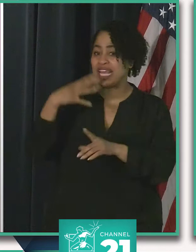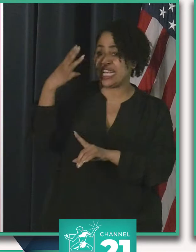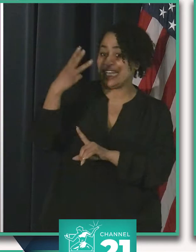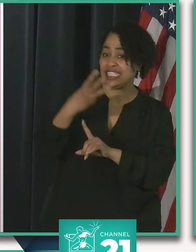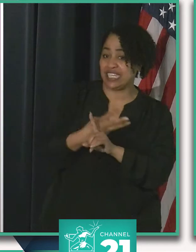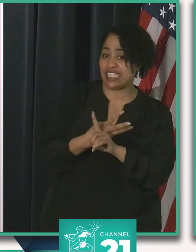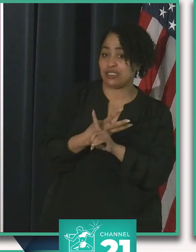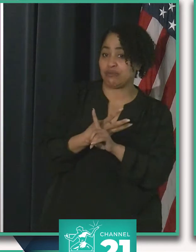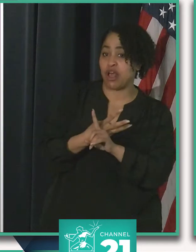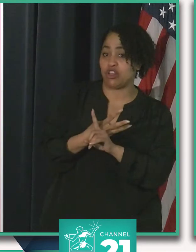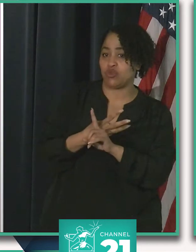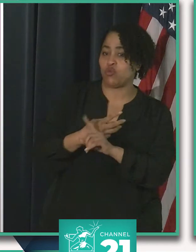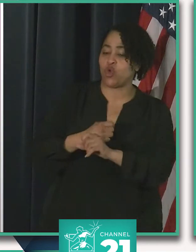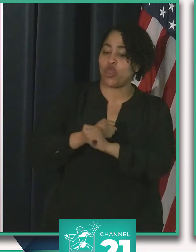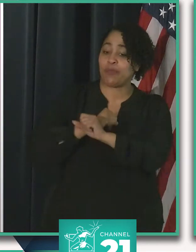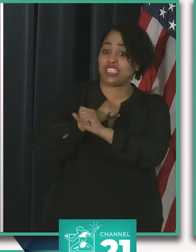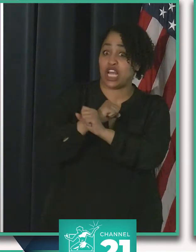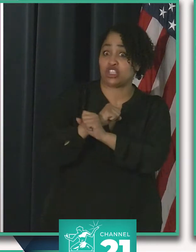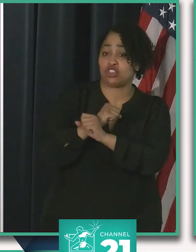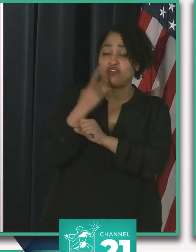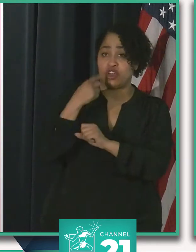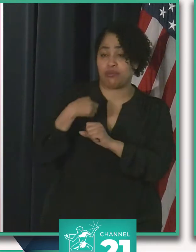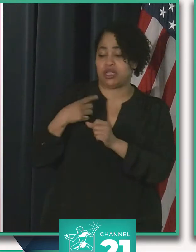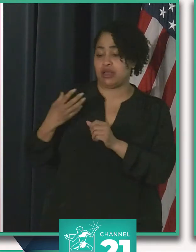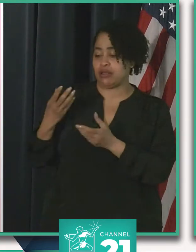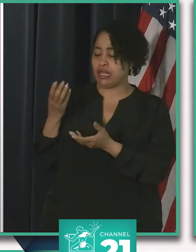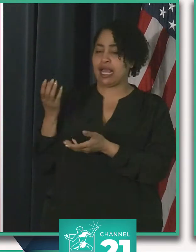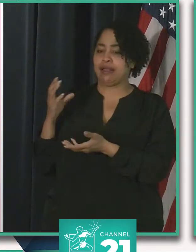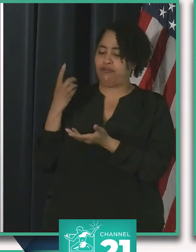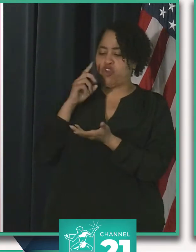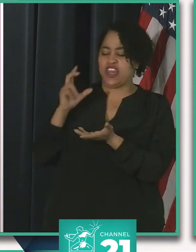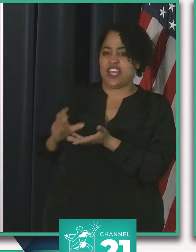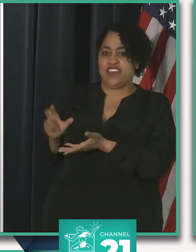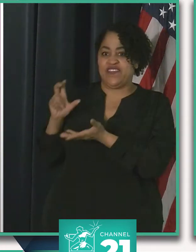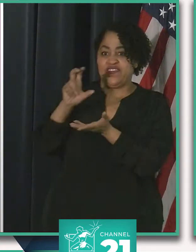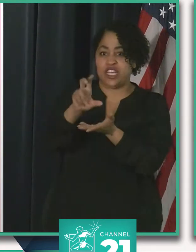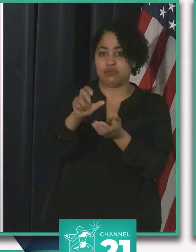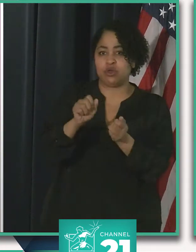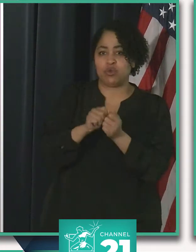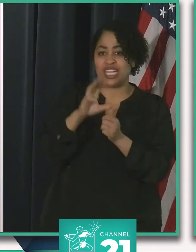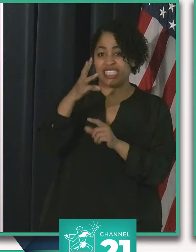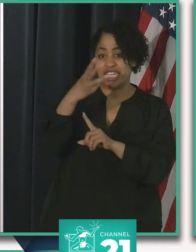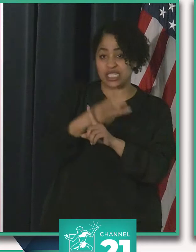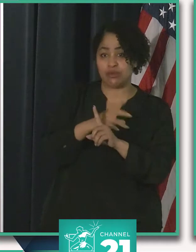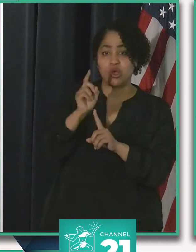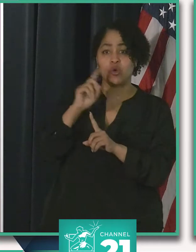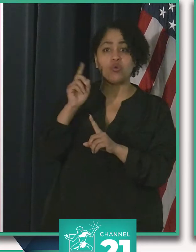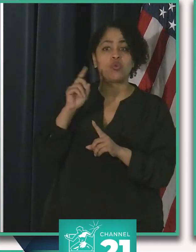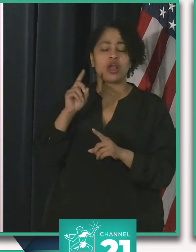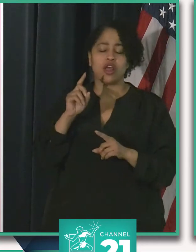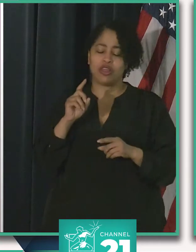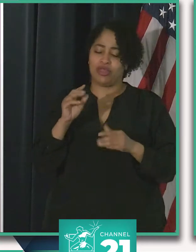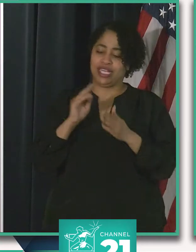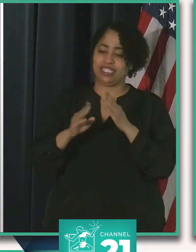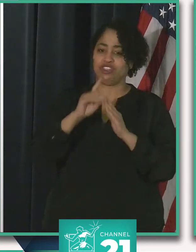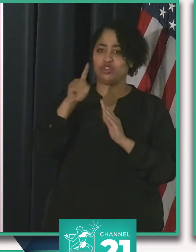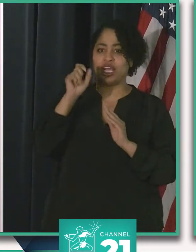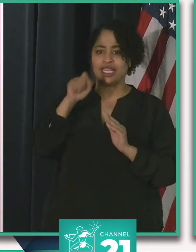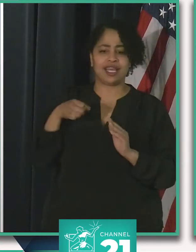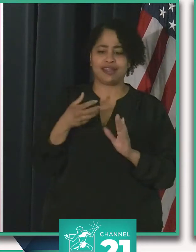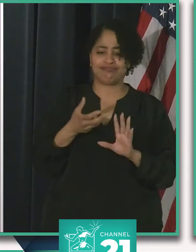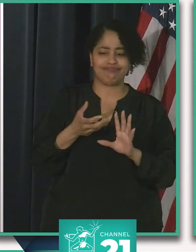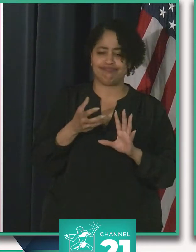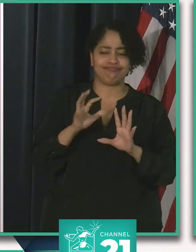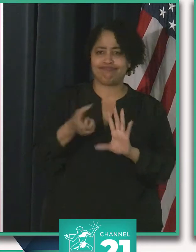worth of protection. For me to make a capital investment in this property over here with 6 months where the city can come in and pull the rug out from beneath me,